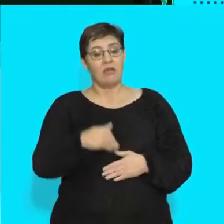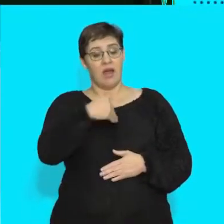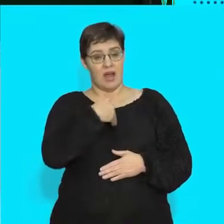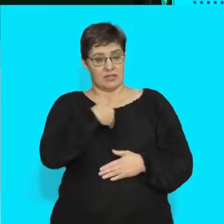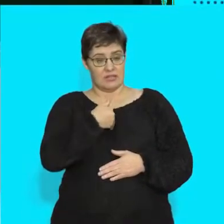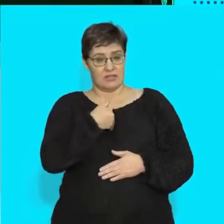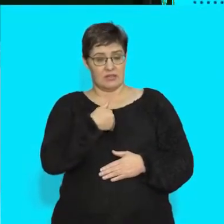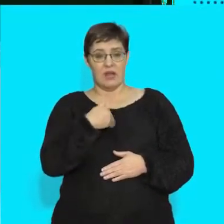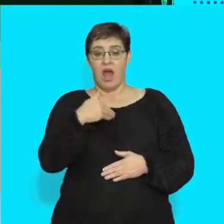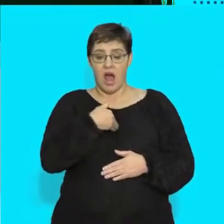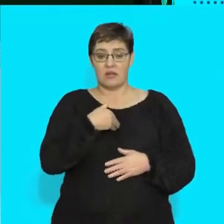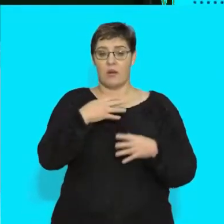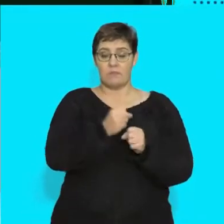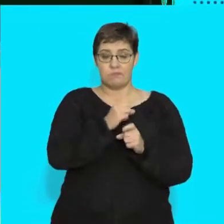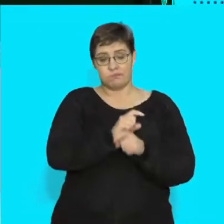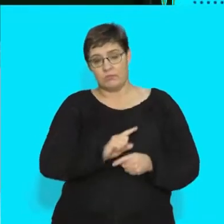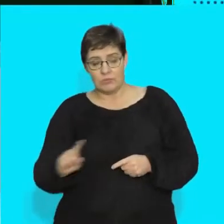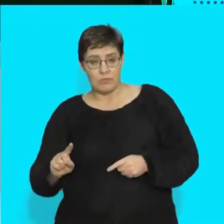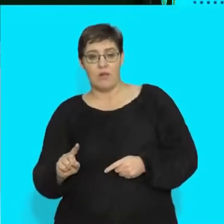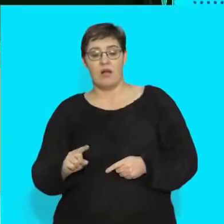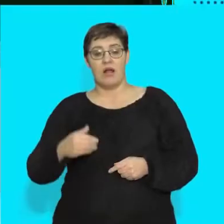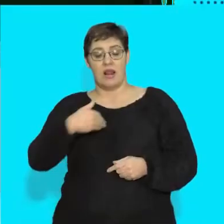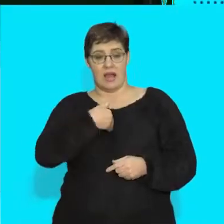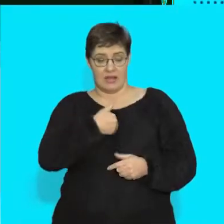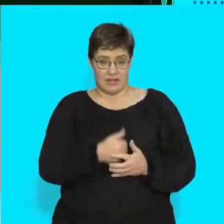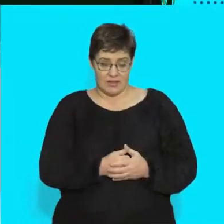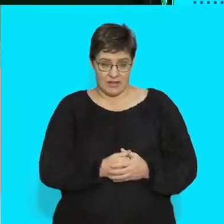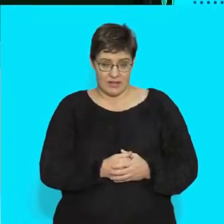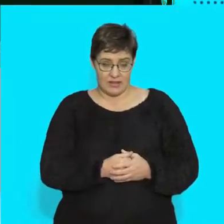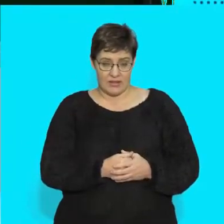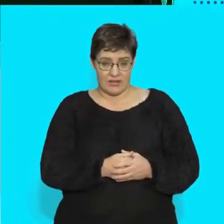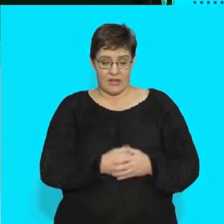thing, comes to the heart pumps it to the lungs